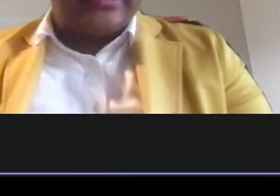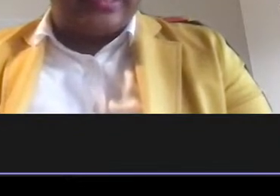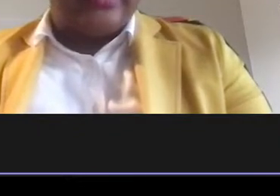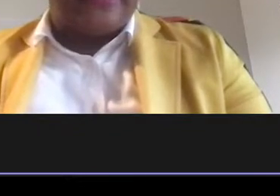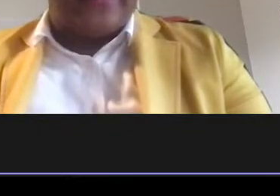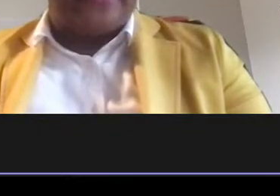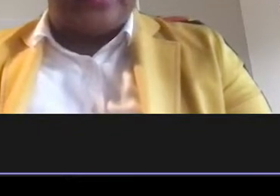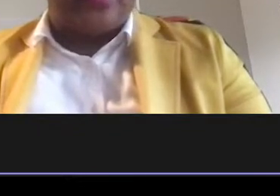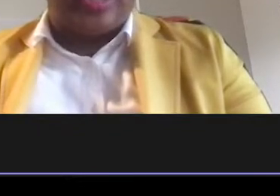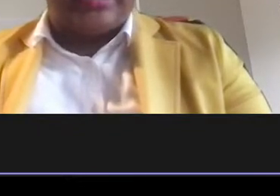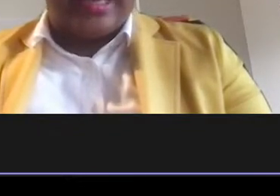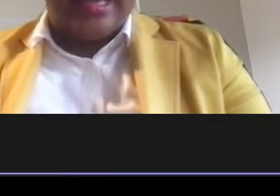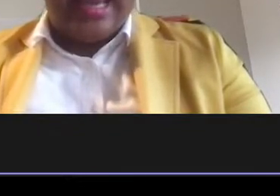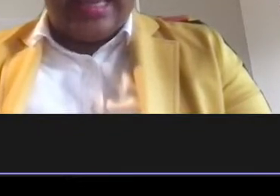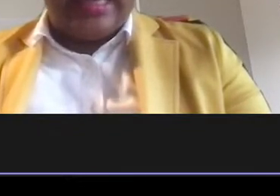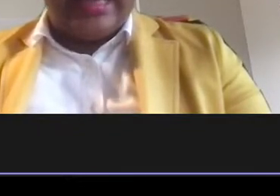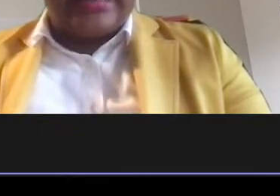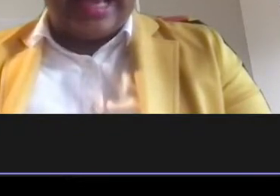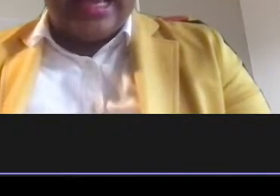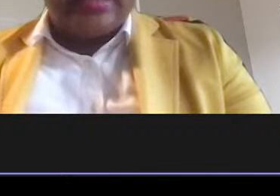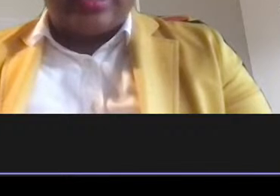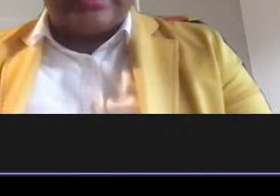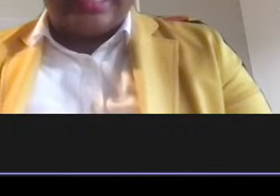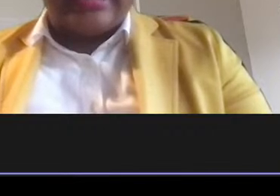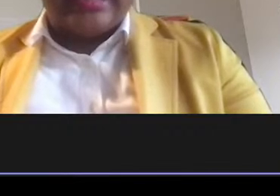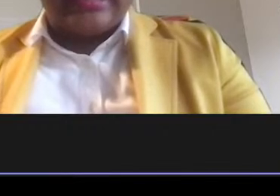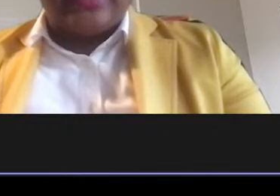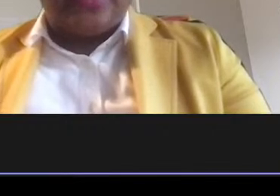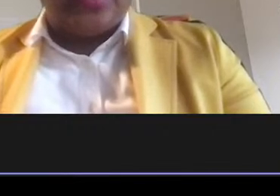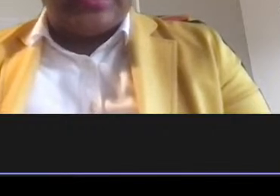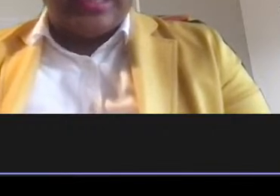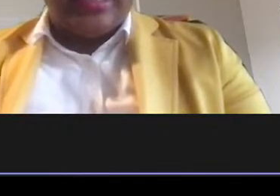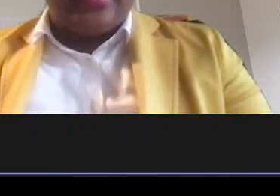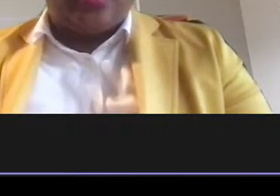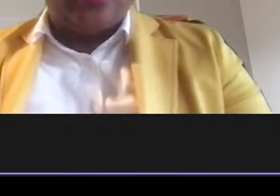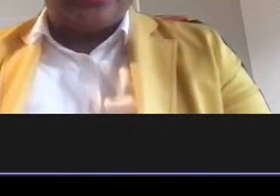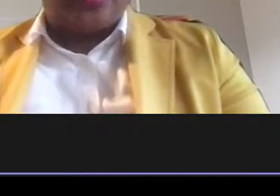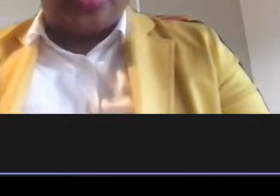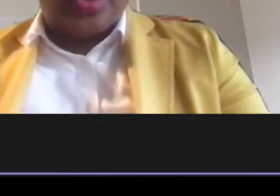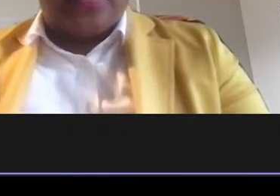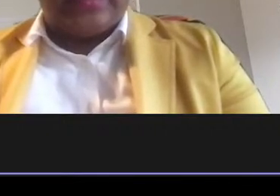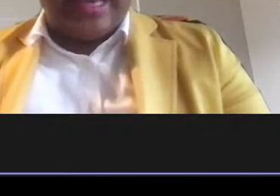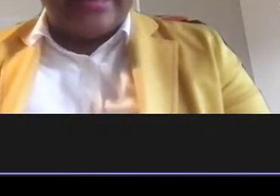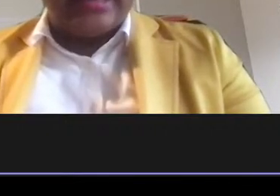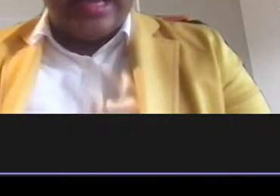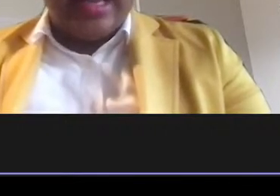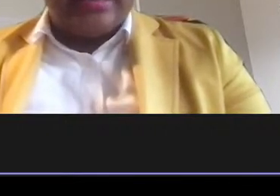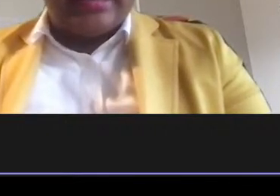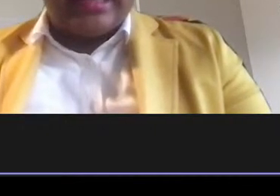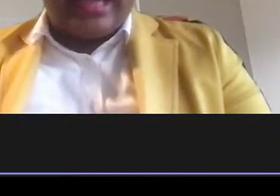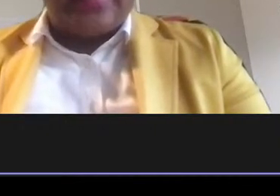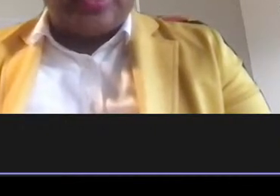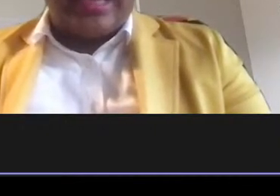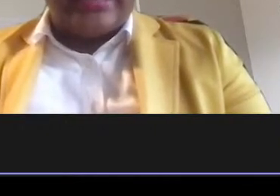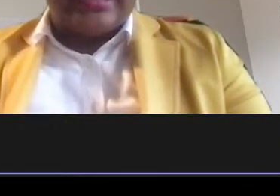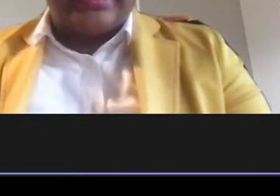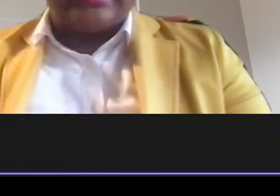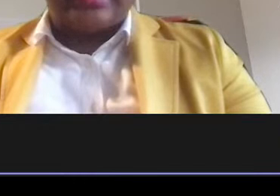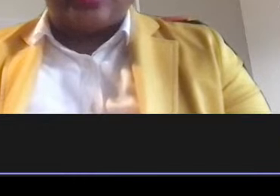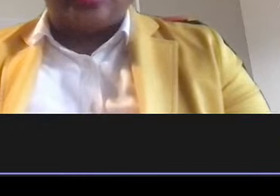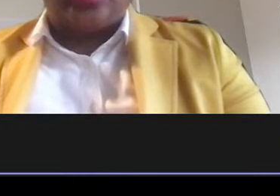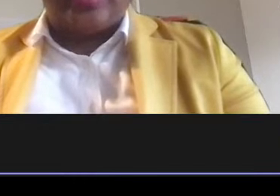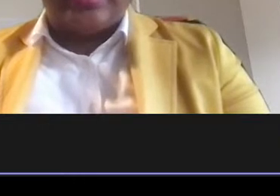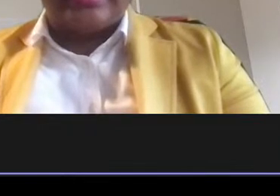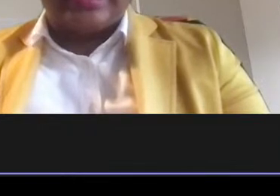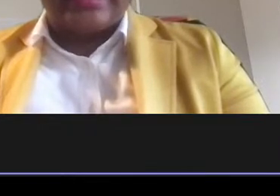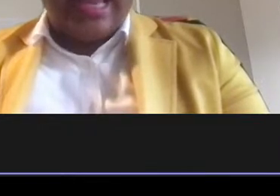the 1995 Freedom Charter and later translated its views in the Constitution of the Land. This is encapsulated in